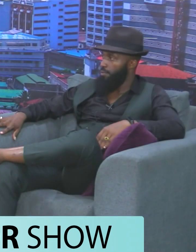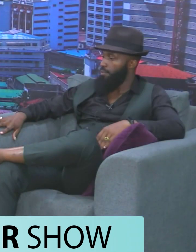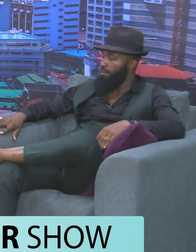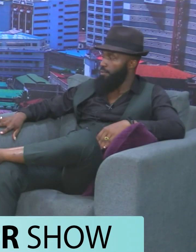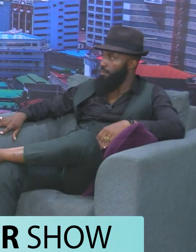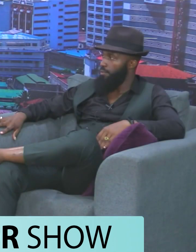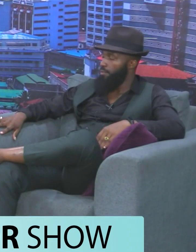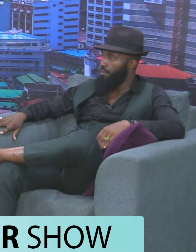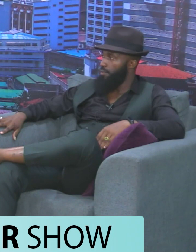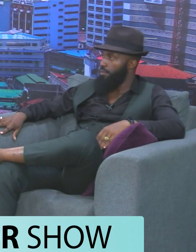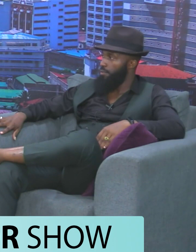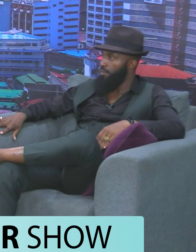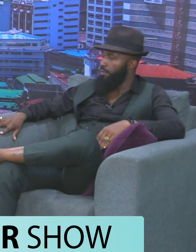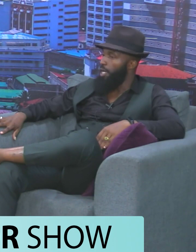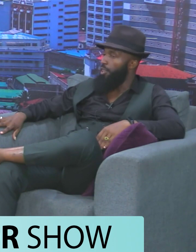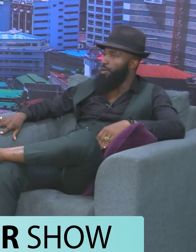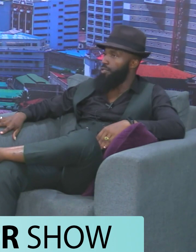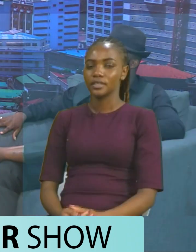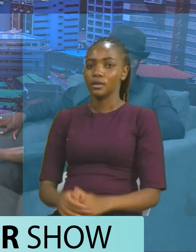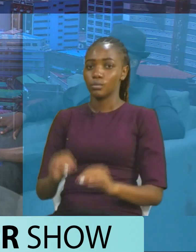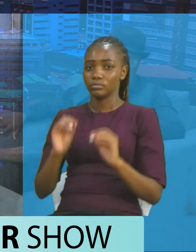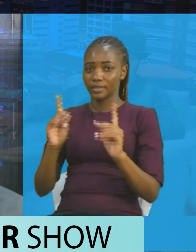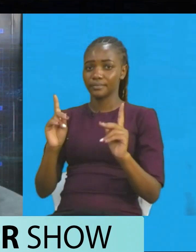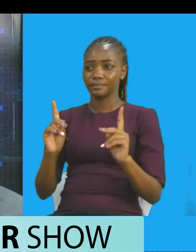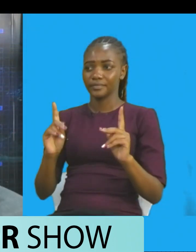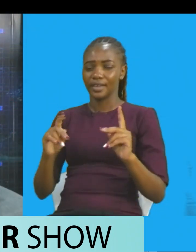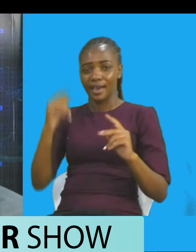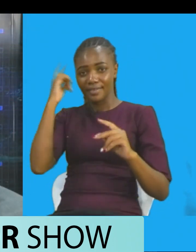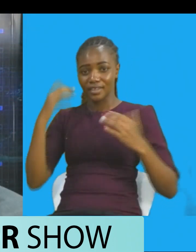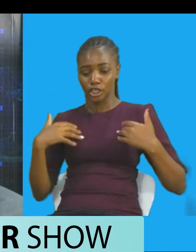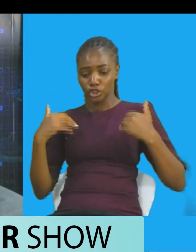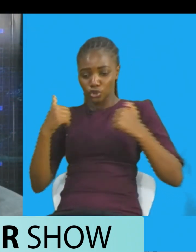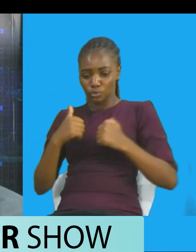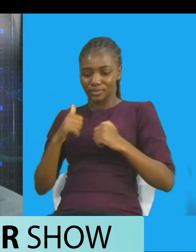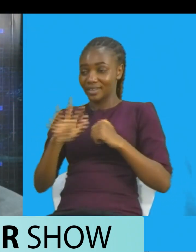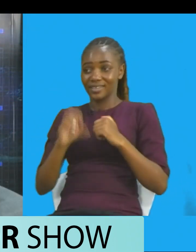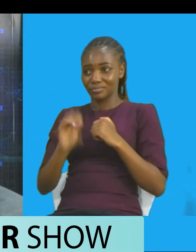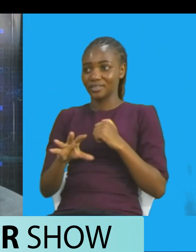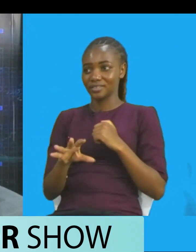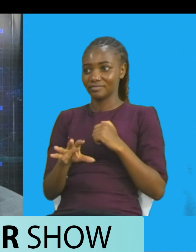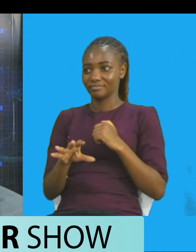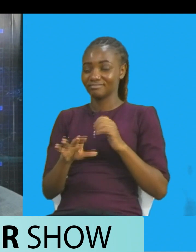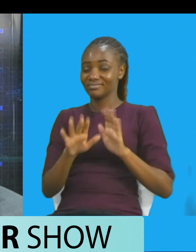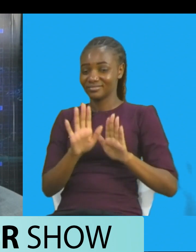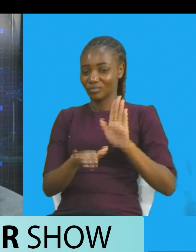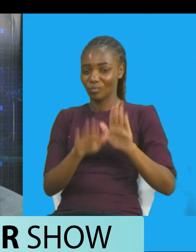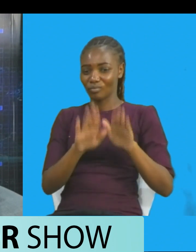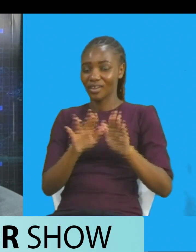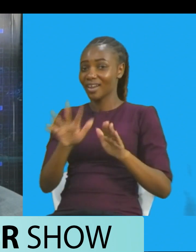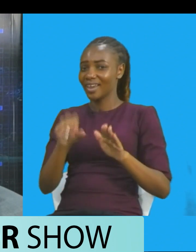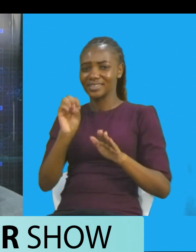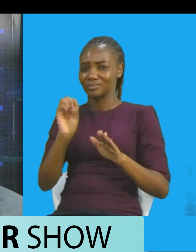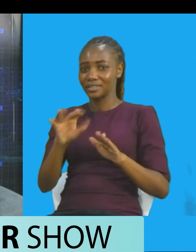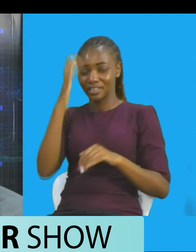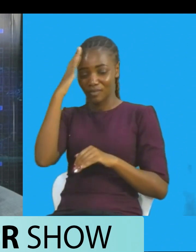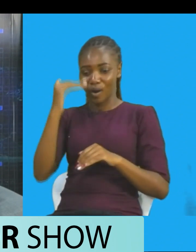The ones that are the wearers. The wearers suits are expensive. Suits are expensive to make because you see they